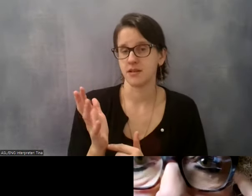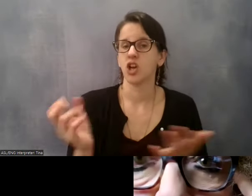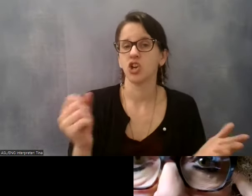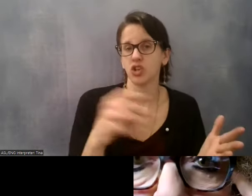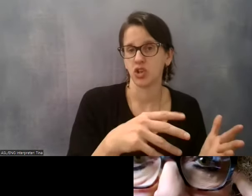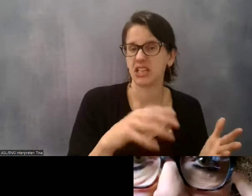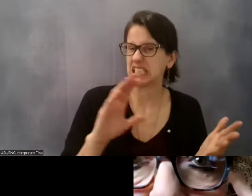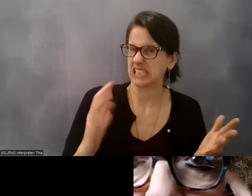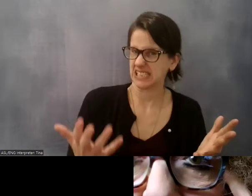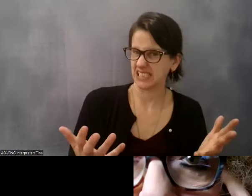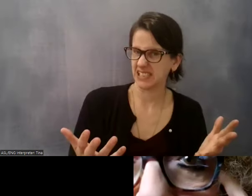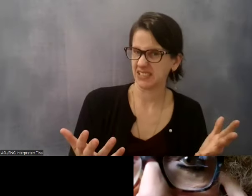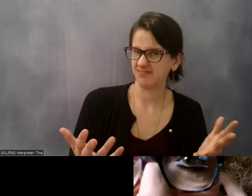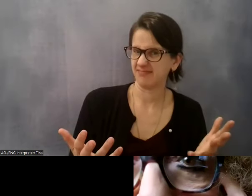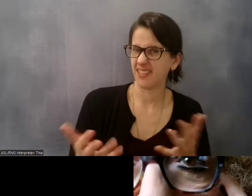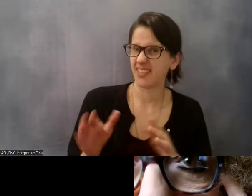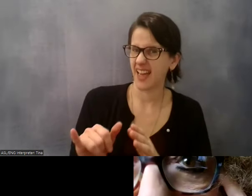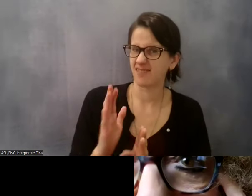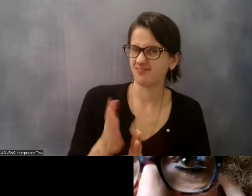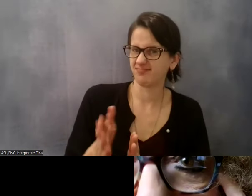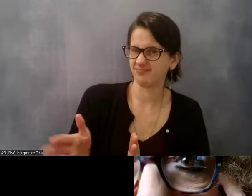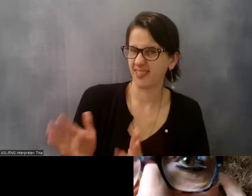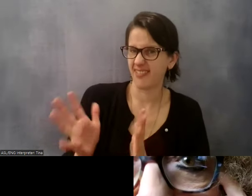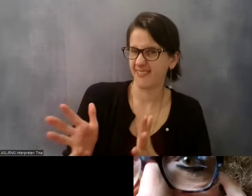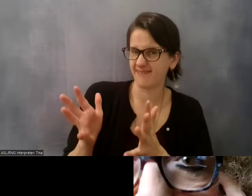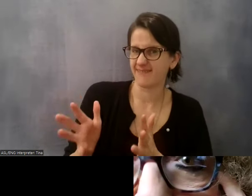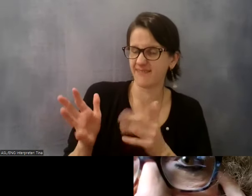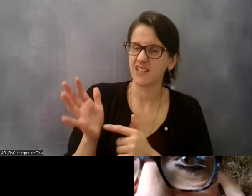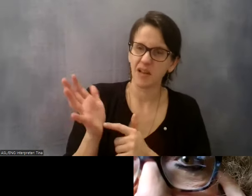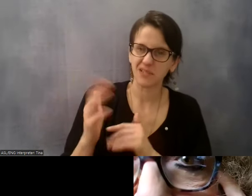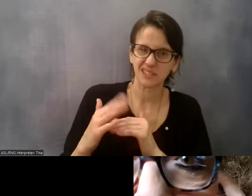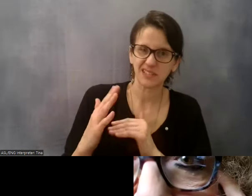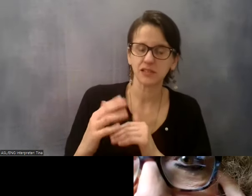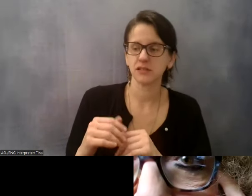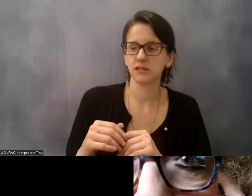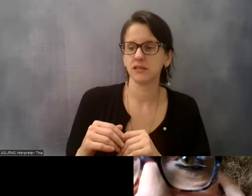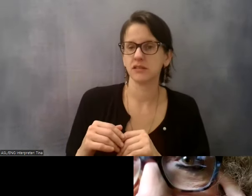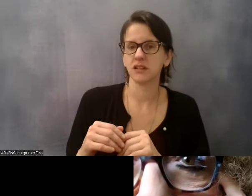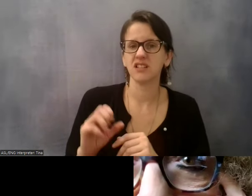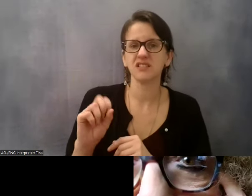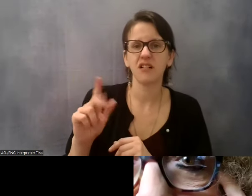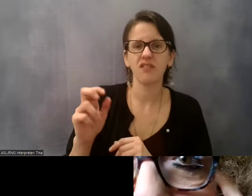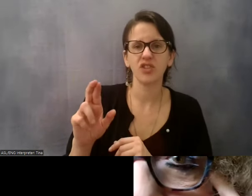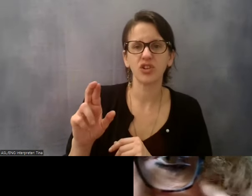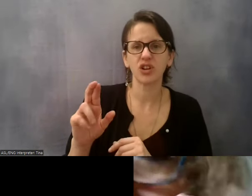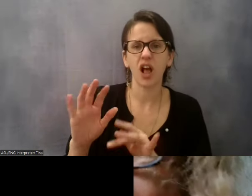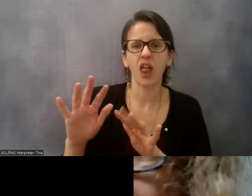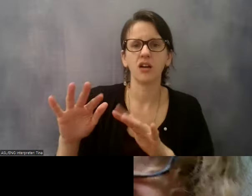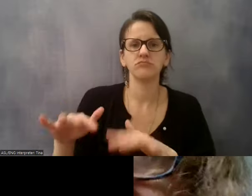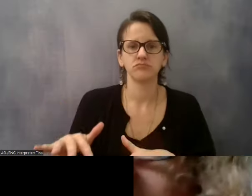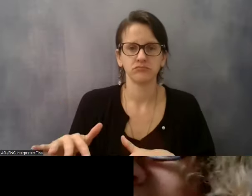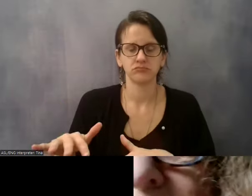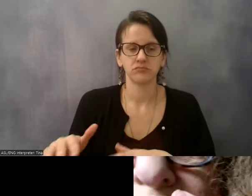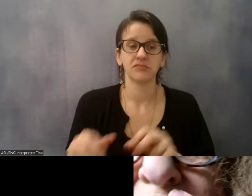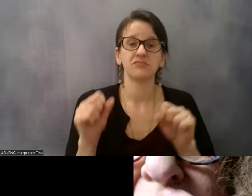sulfur compounds settle during that time and then they don't dissipate as much when they're cooked. Now, personally, I like the taste of